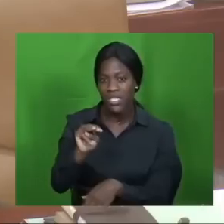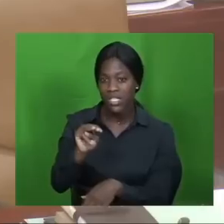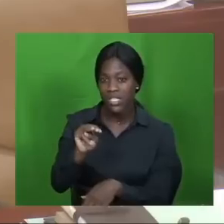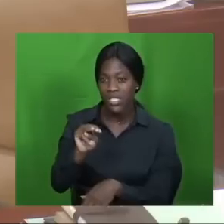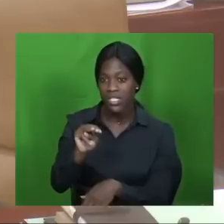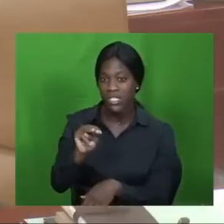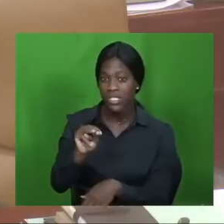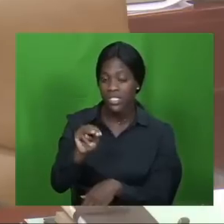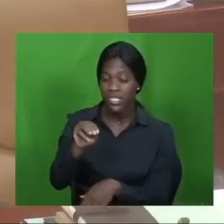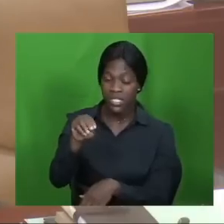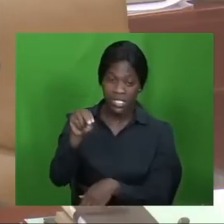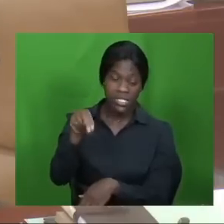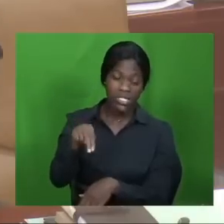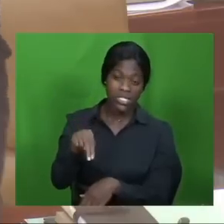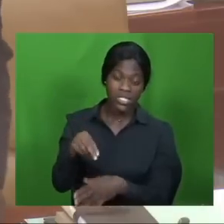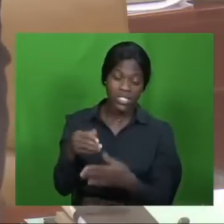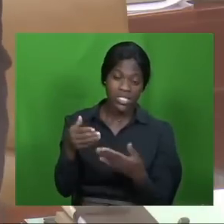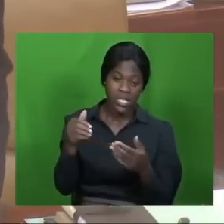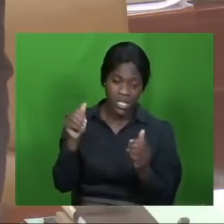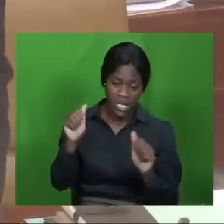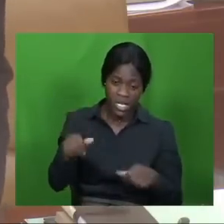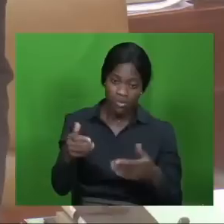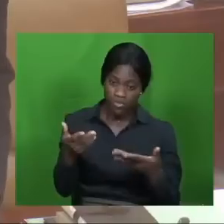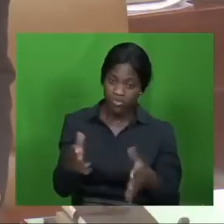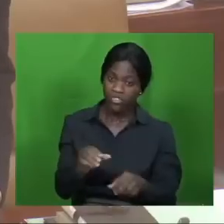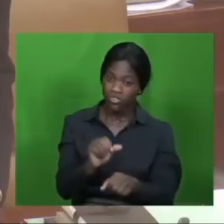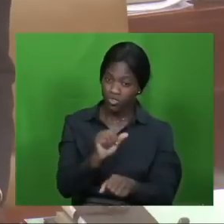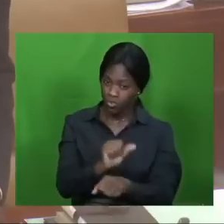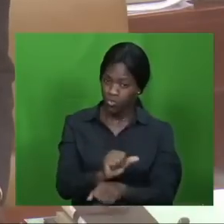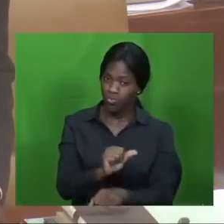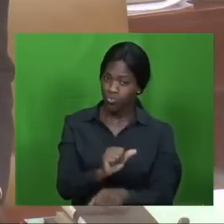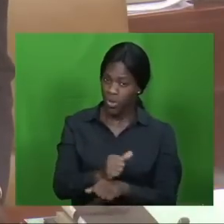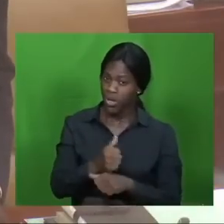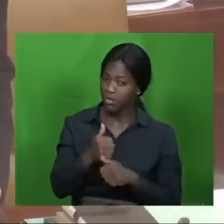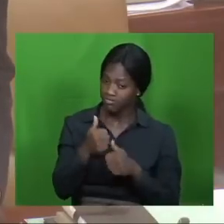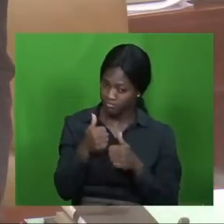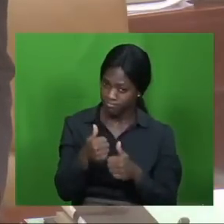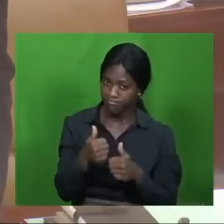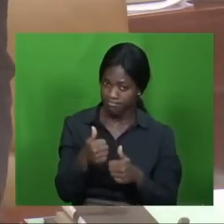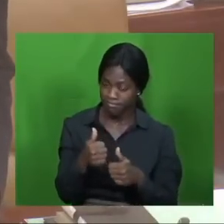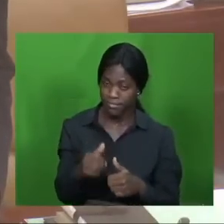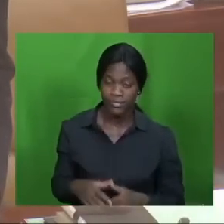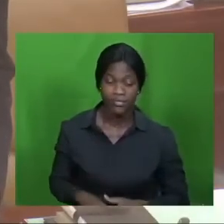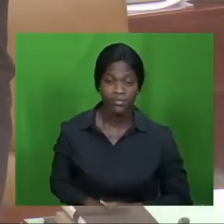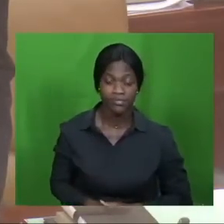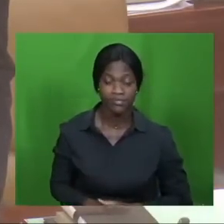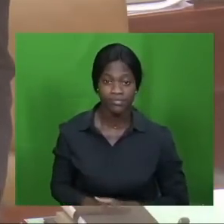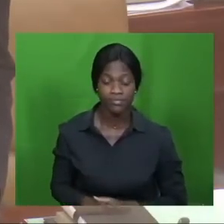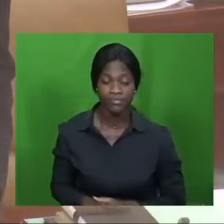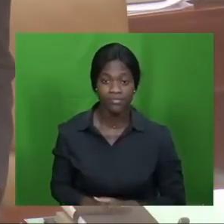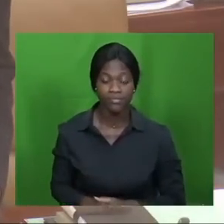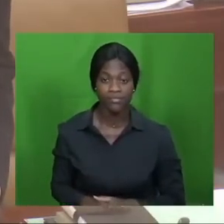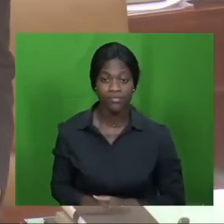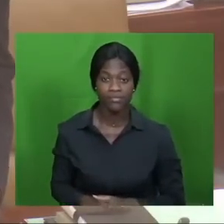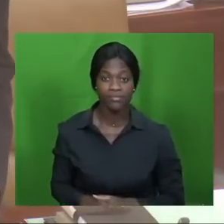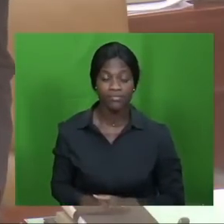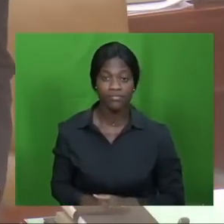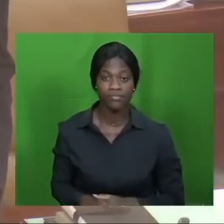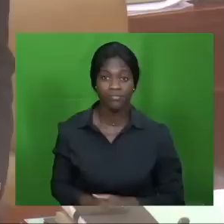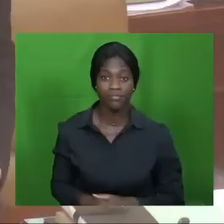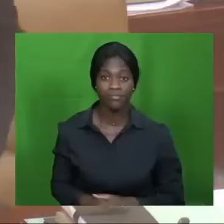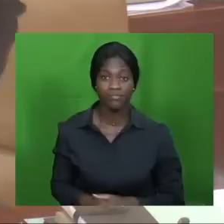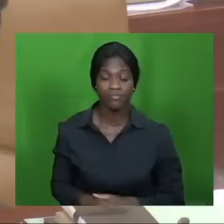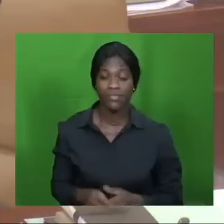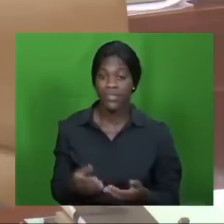is required for them to be able to work and work effectively. Then, Mr. Speaker,